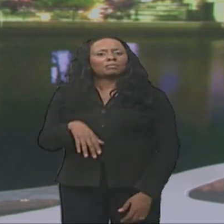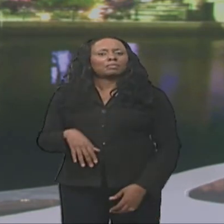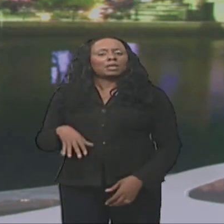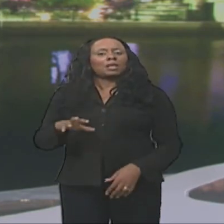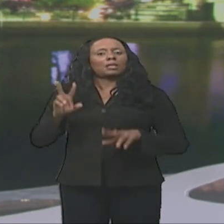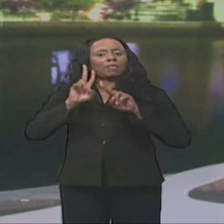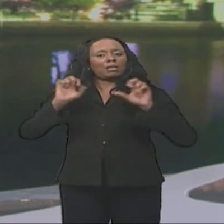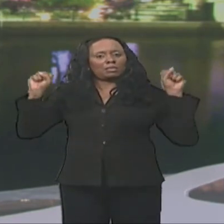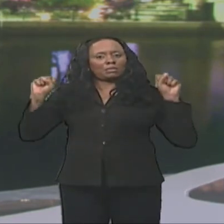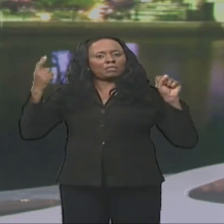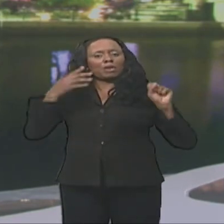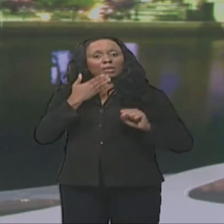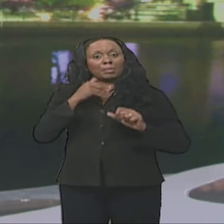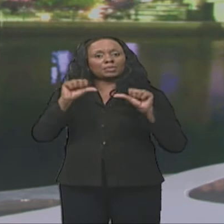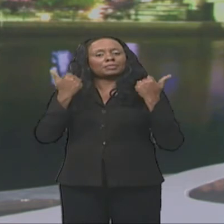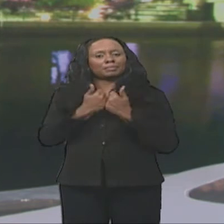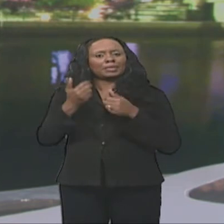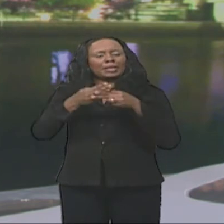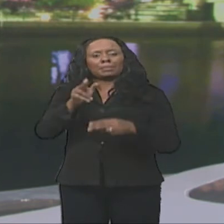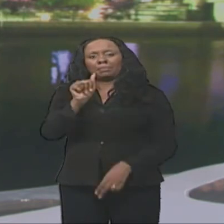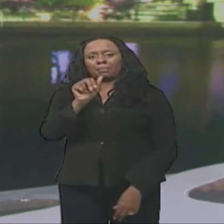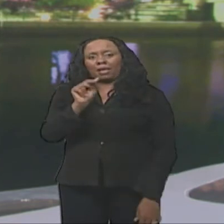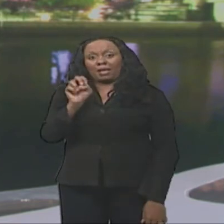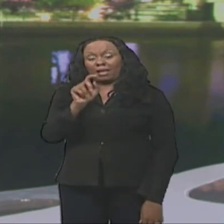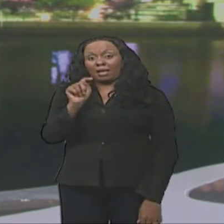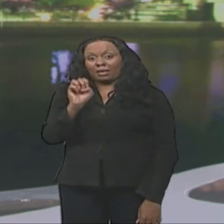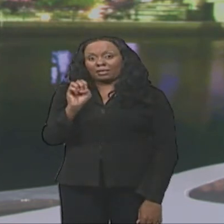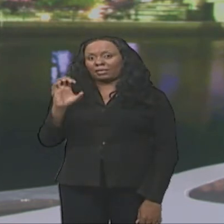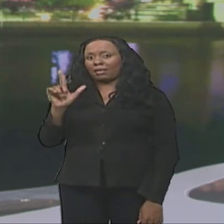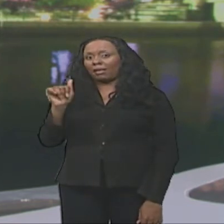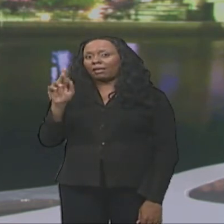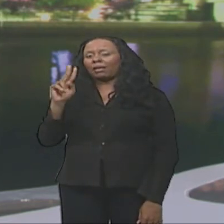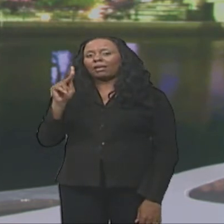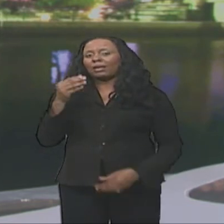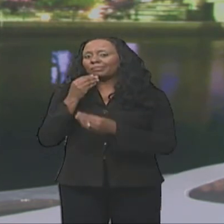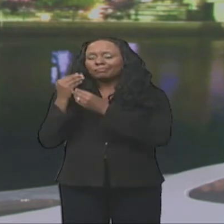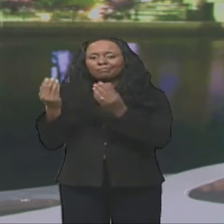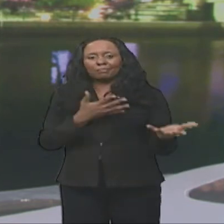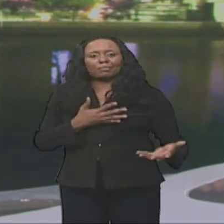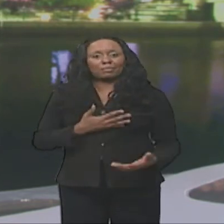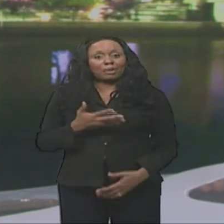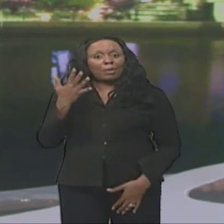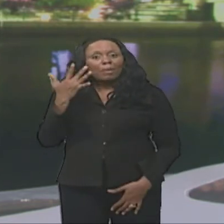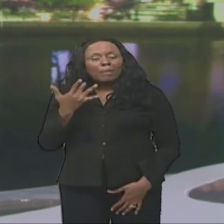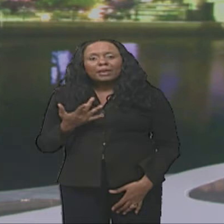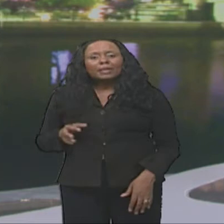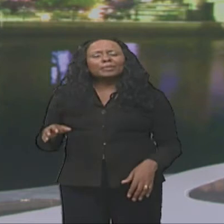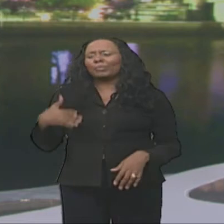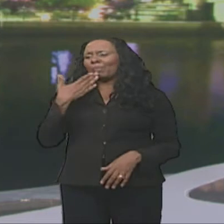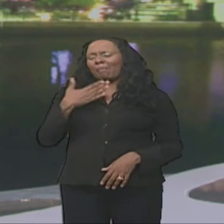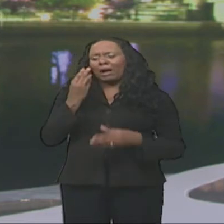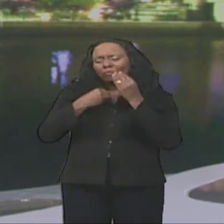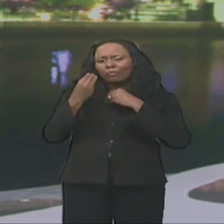First Vice President of the Diabetes Association, Annette Clark, made the revelation while blaming declining lifestyle choices